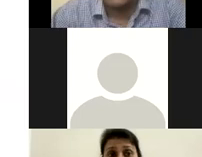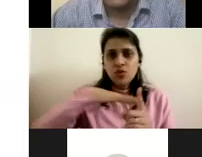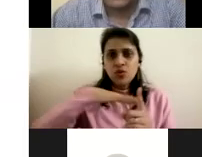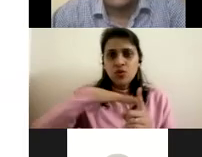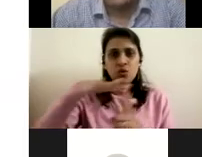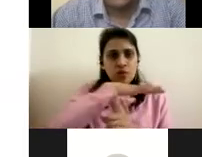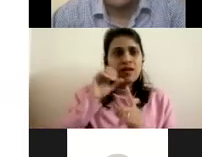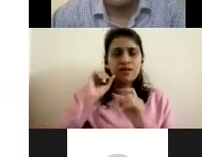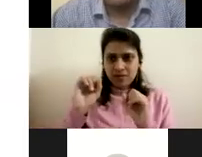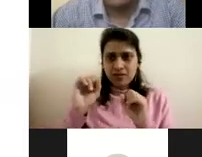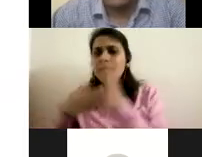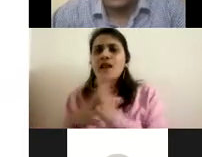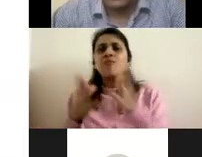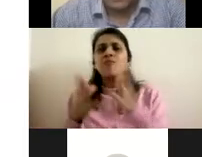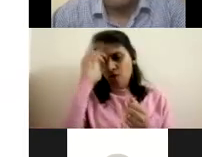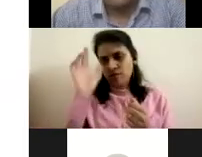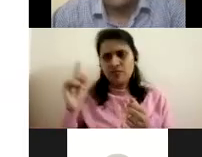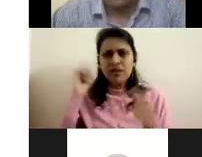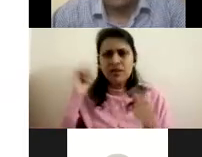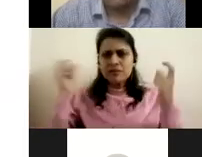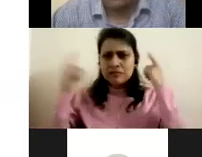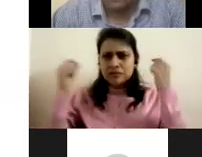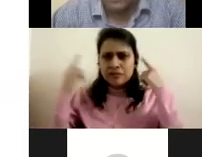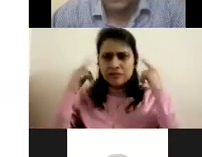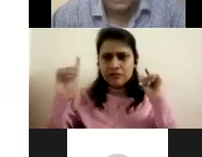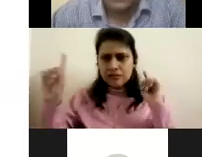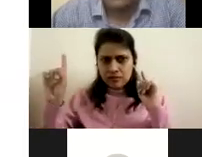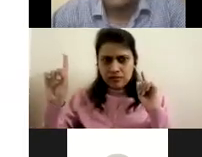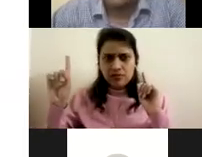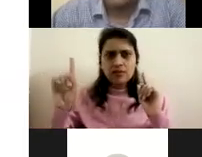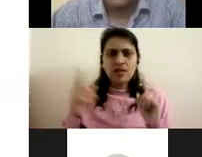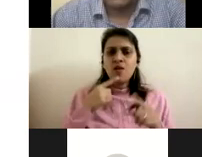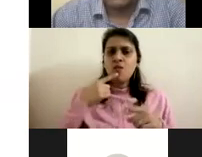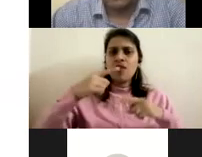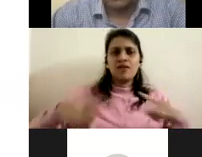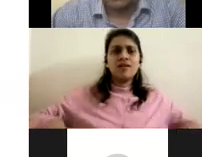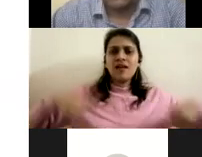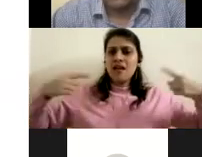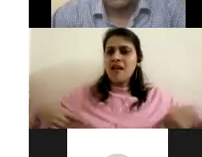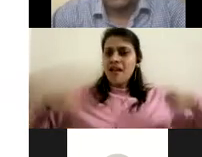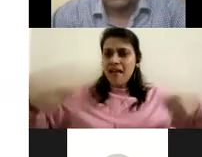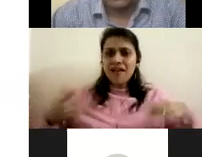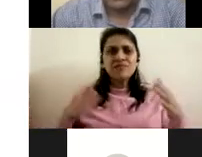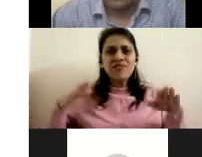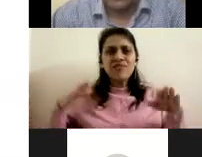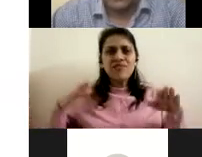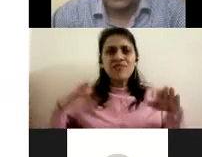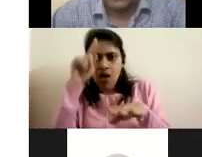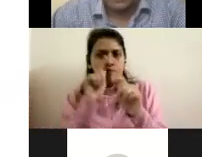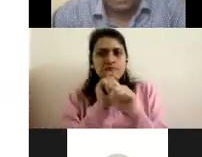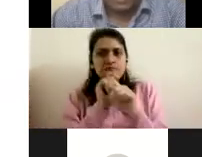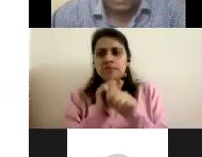barriers, like in this picture, ramp which is not of appropriate design, or it could